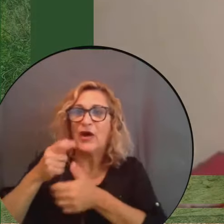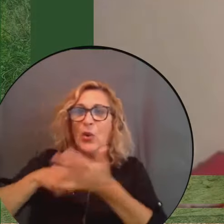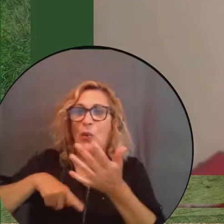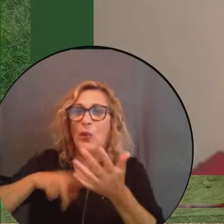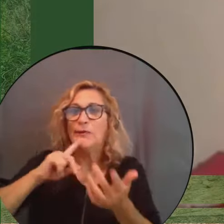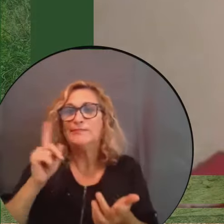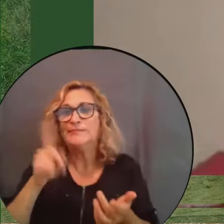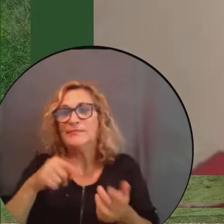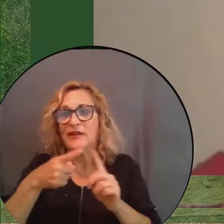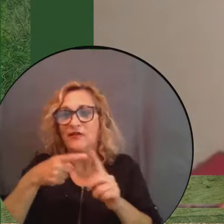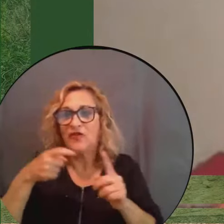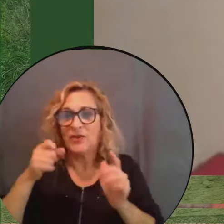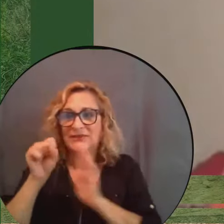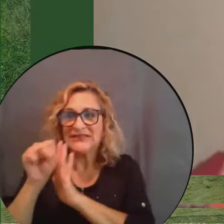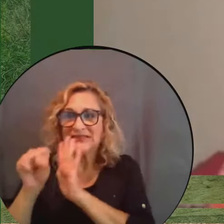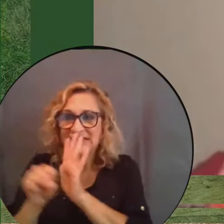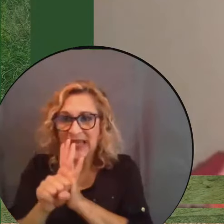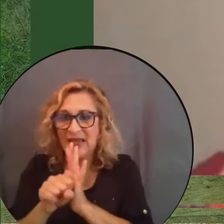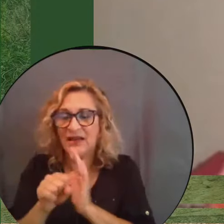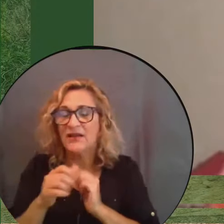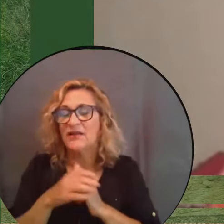an issue we were willing to mess with.